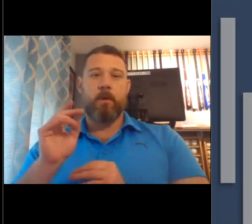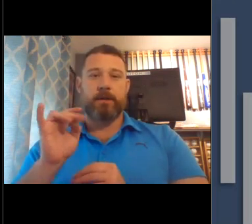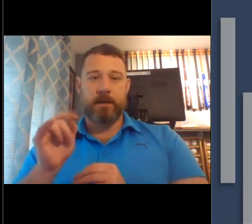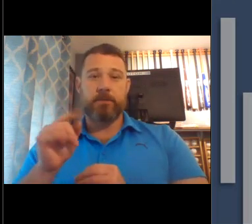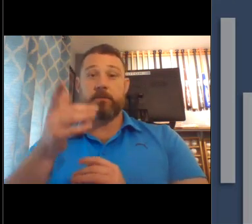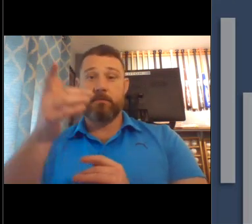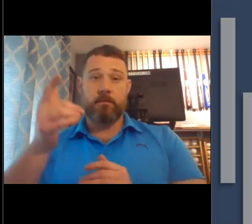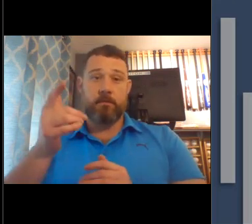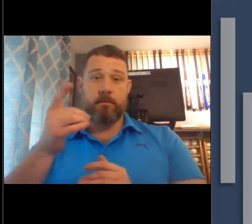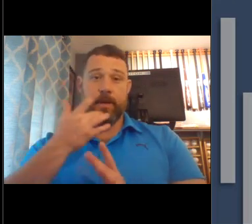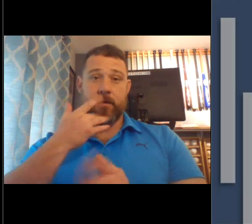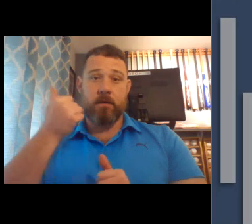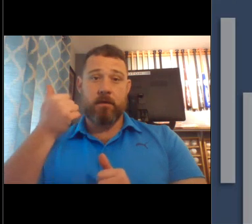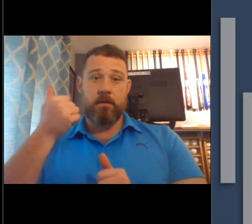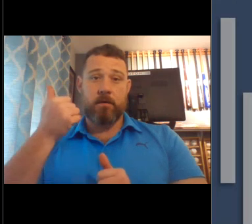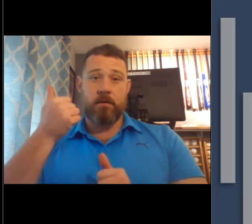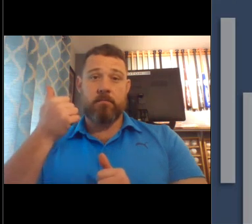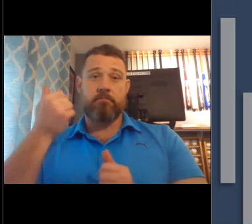favor? Aye.